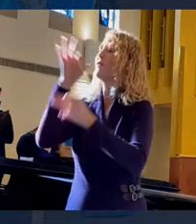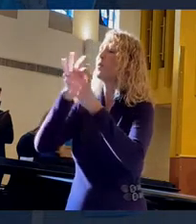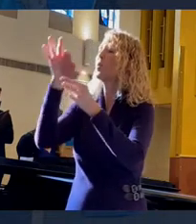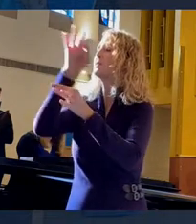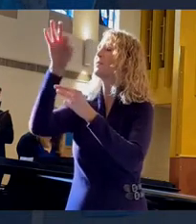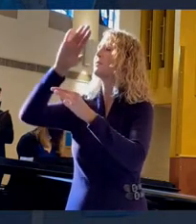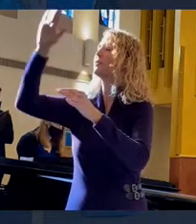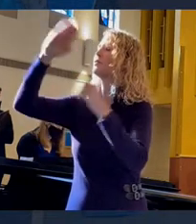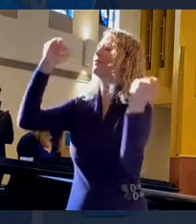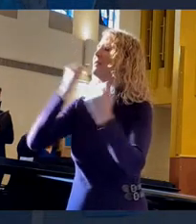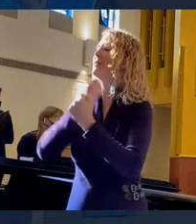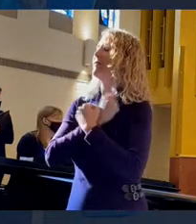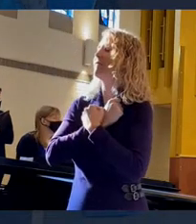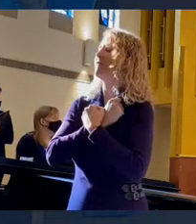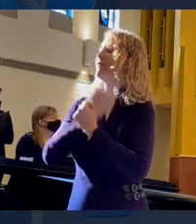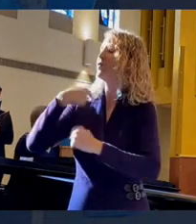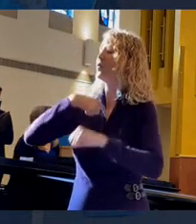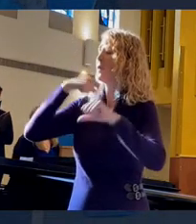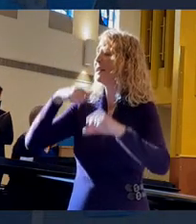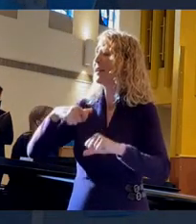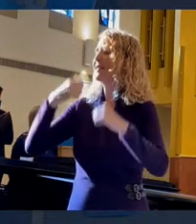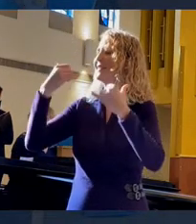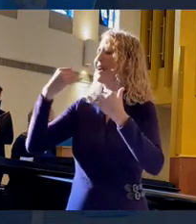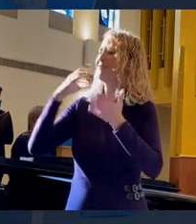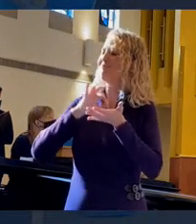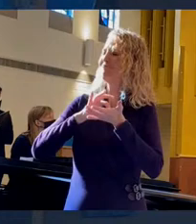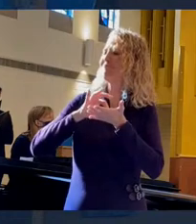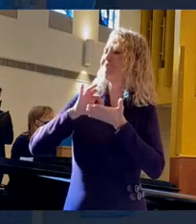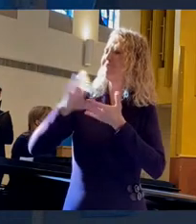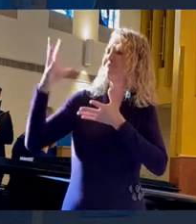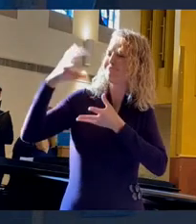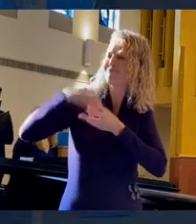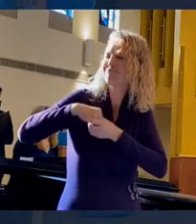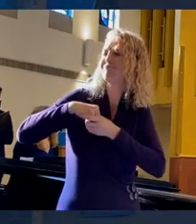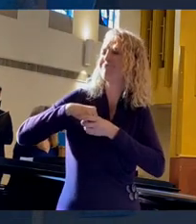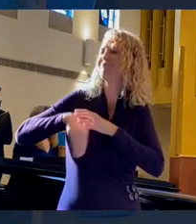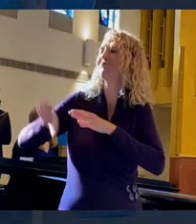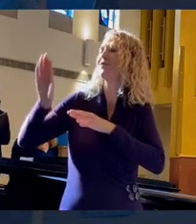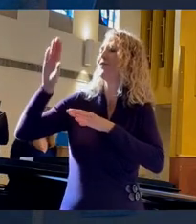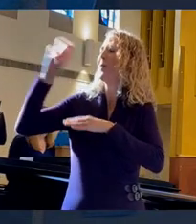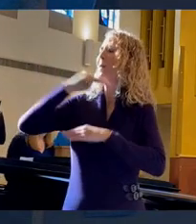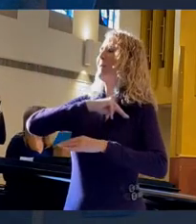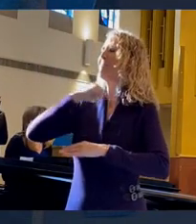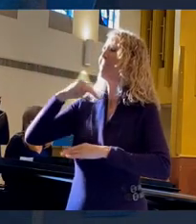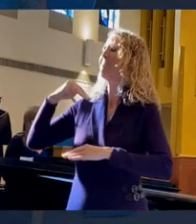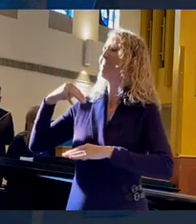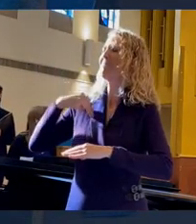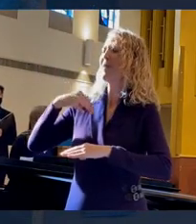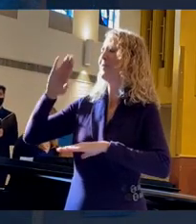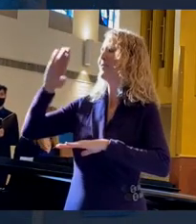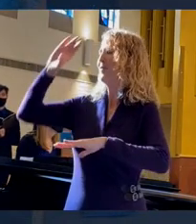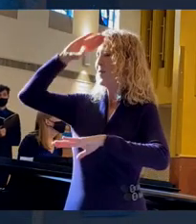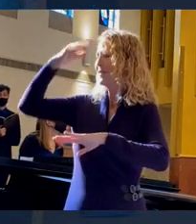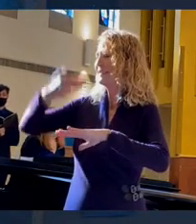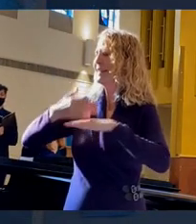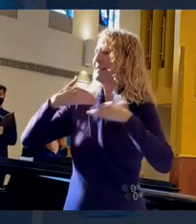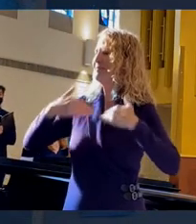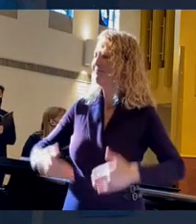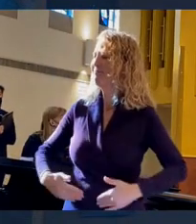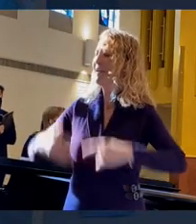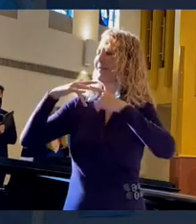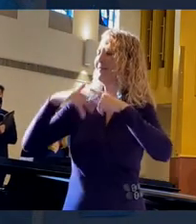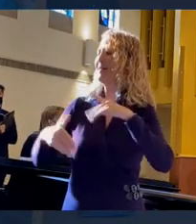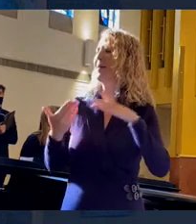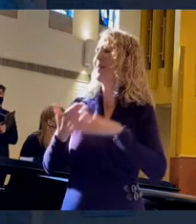Spirit of your love, we may be counted now and until the day of eternity among the members of your Son in whose body and blood we have